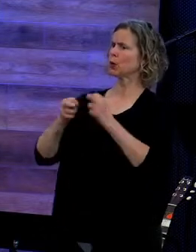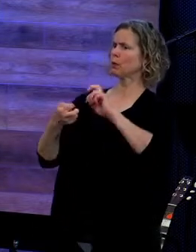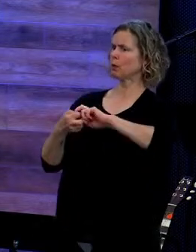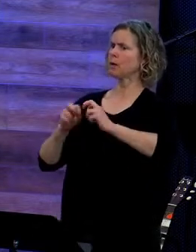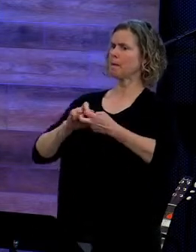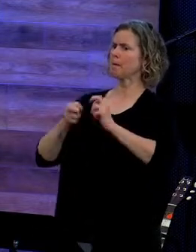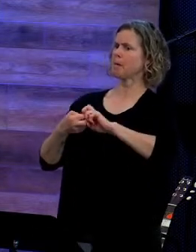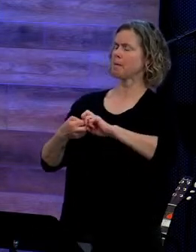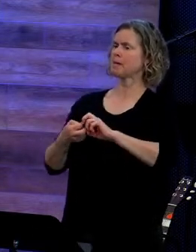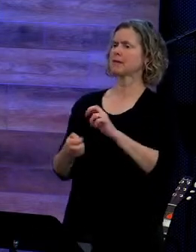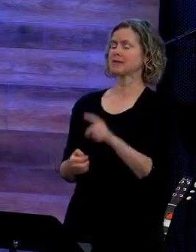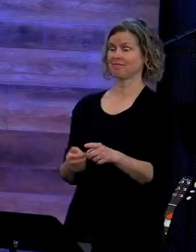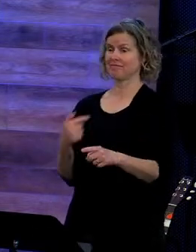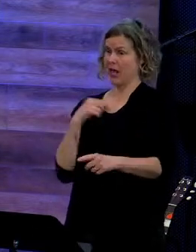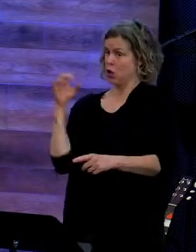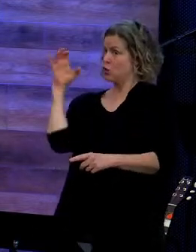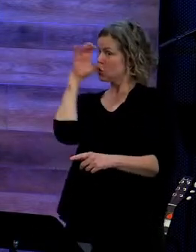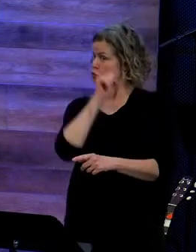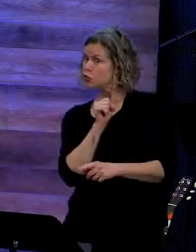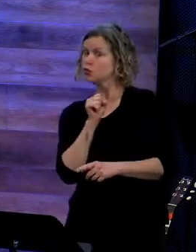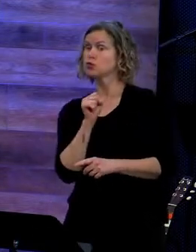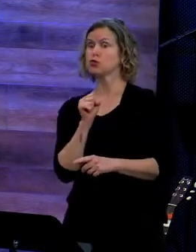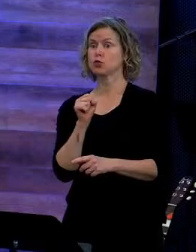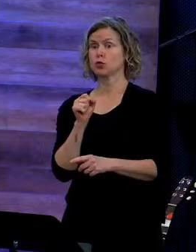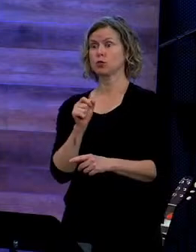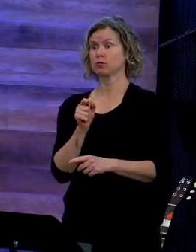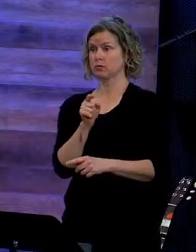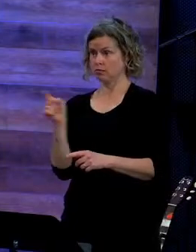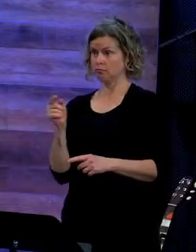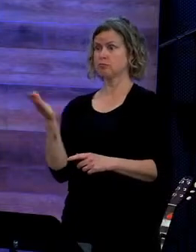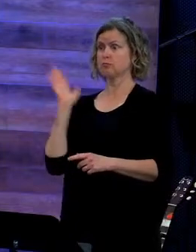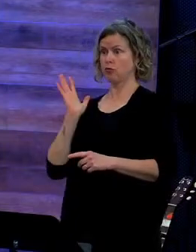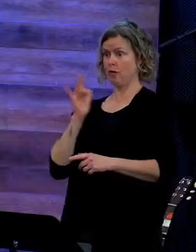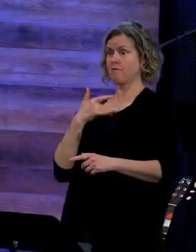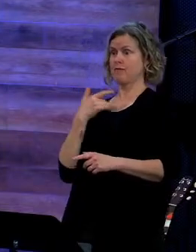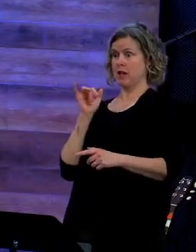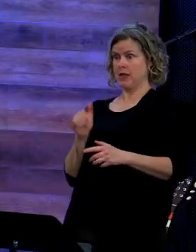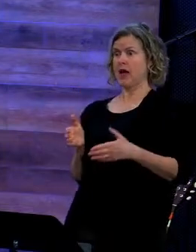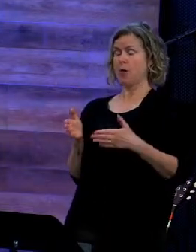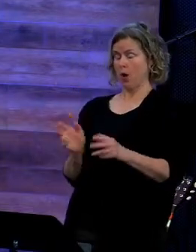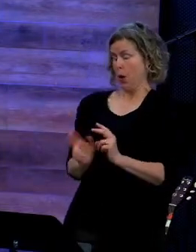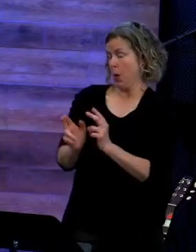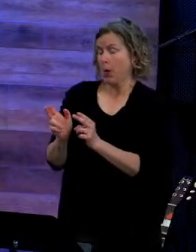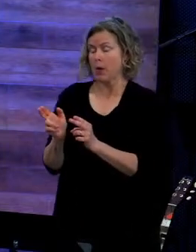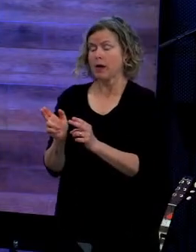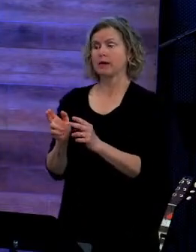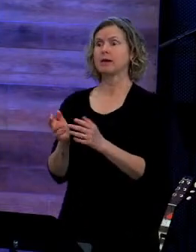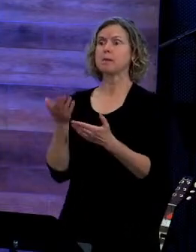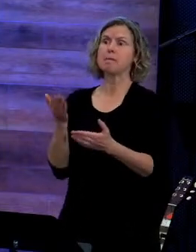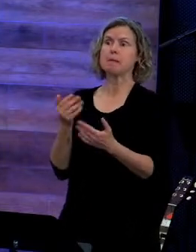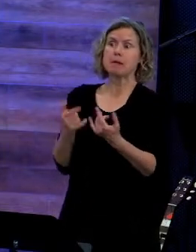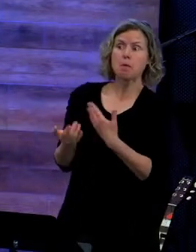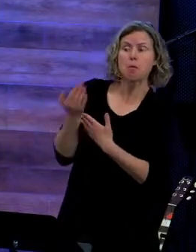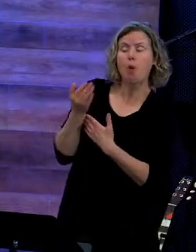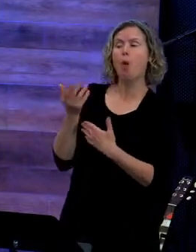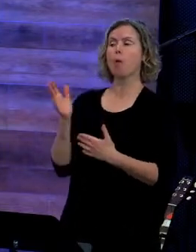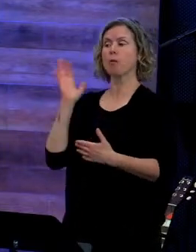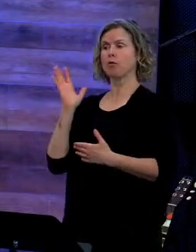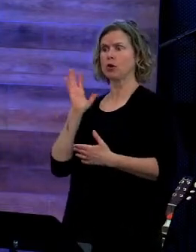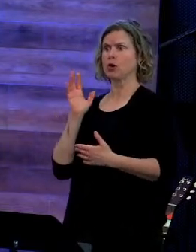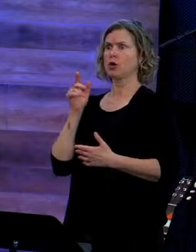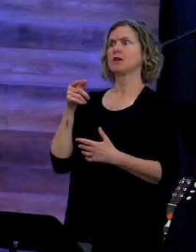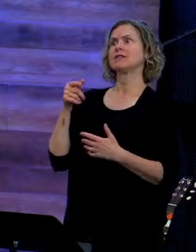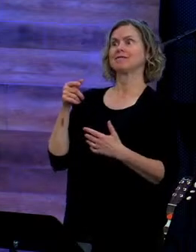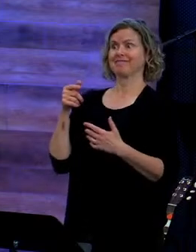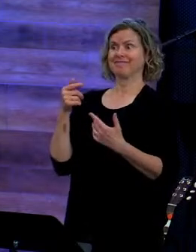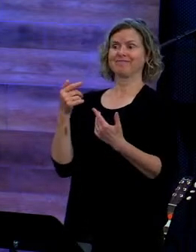at least have at some point in our lives. Maybe this morning, maybe even right now, you're thinking about all the things that you need to do